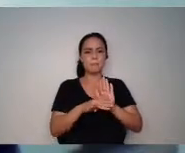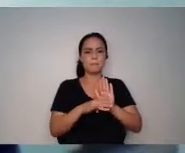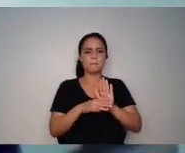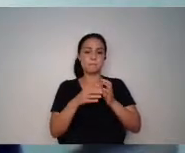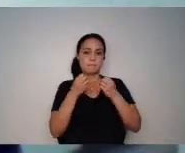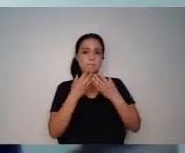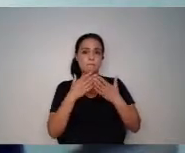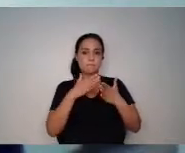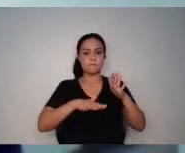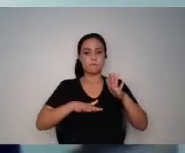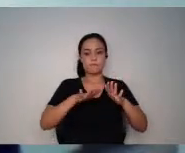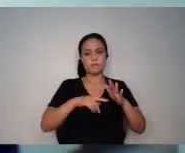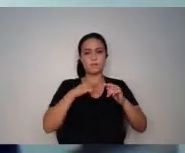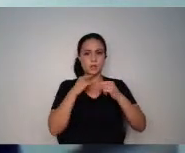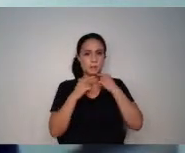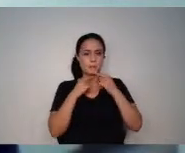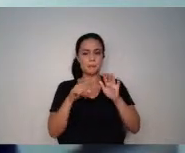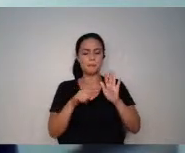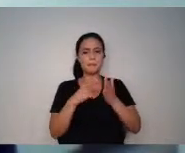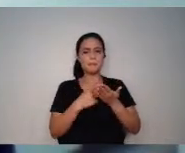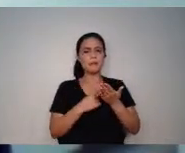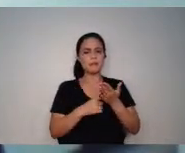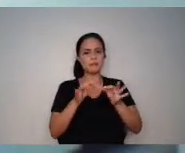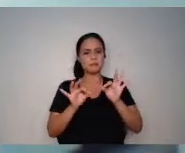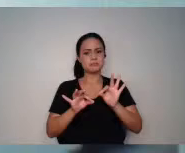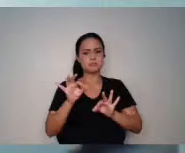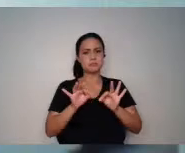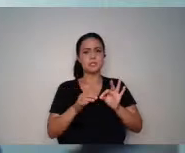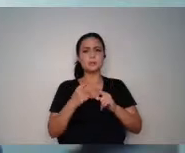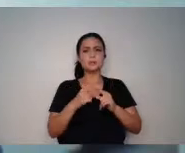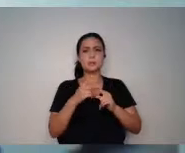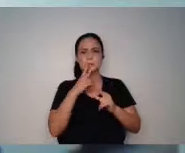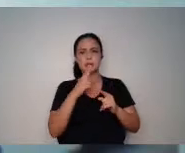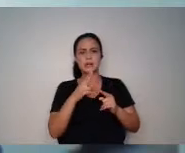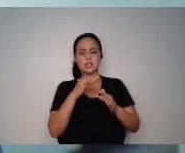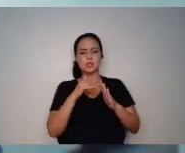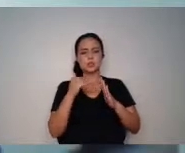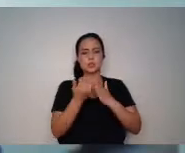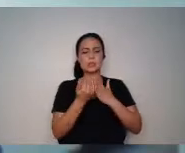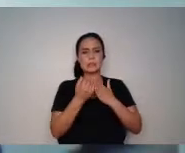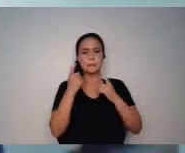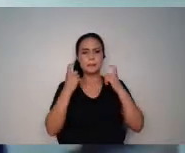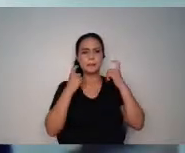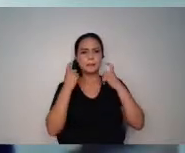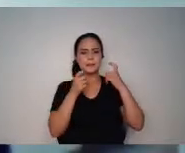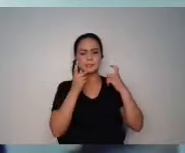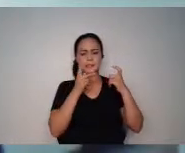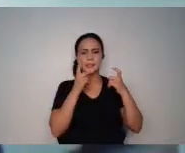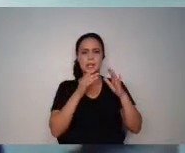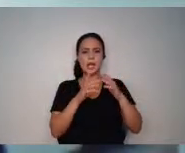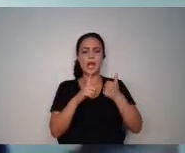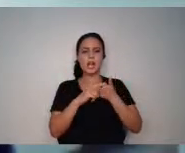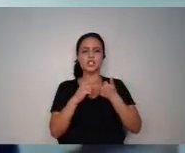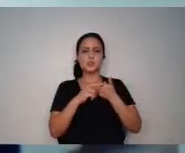would be a regulatory milestone, which is also a very important